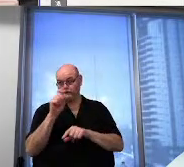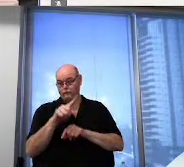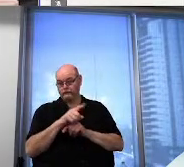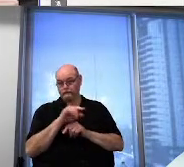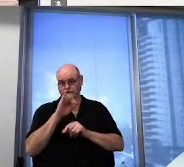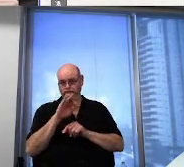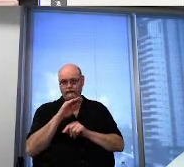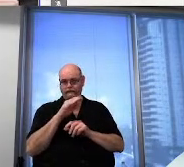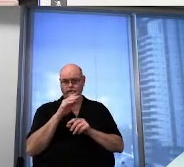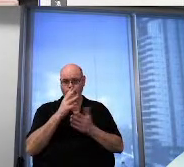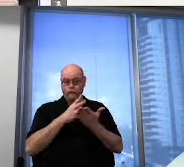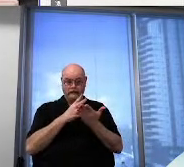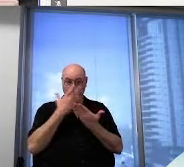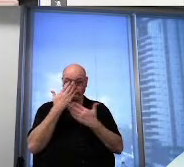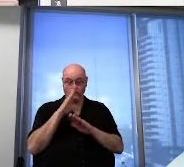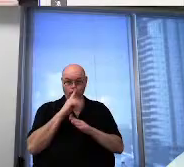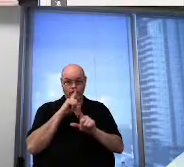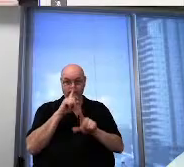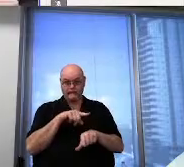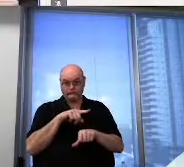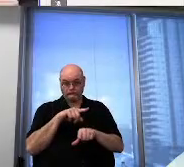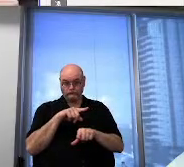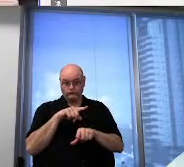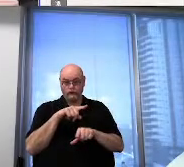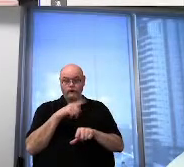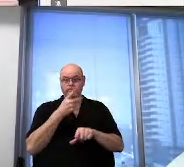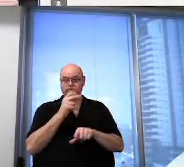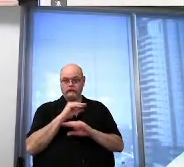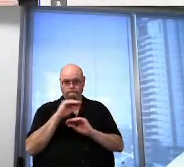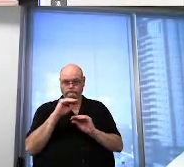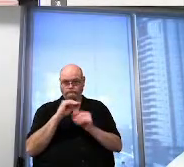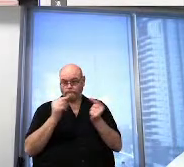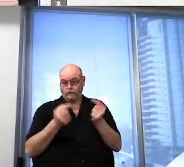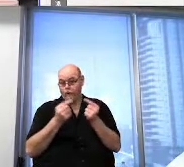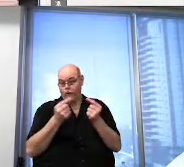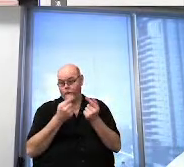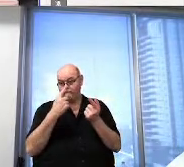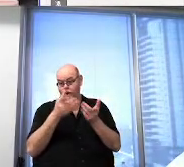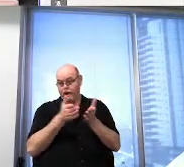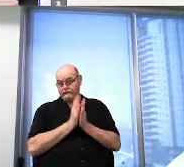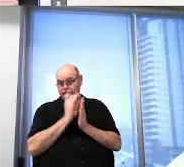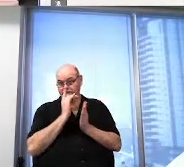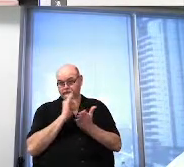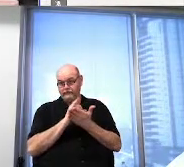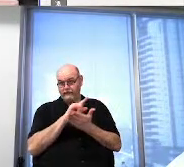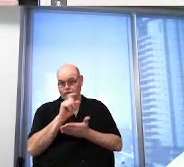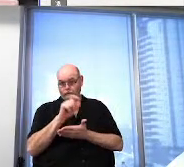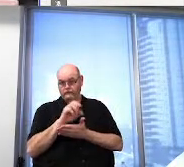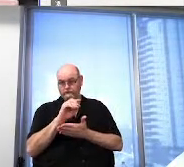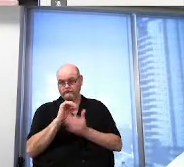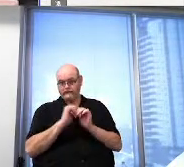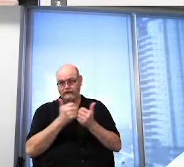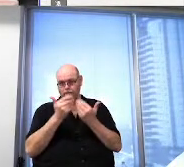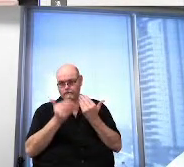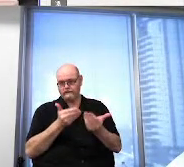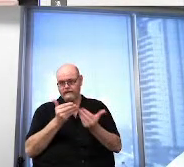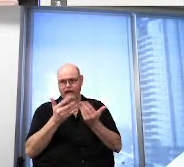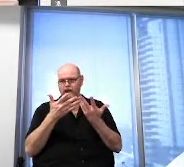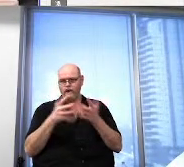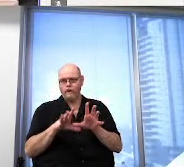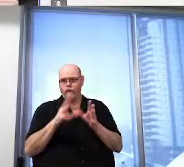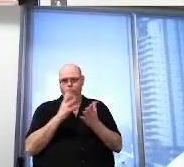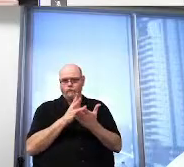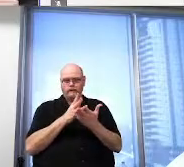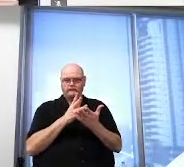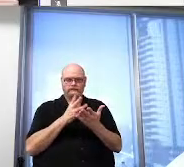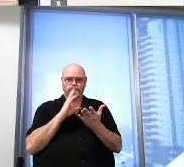the answer to the question. If the witness does not know the answer to the question, then it's no harm, no foul for asking the question, and that's the way we're going to proceed. I don't